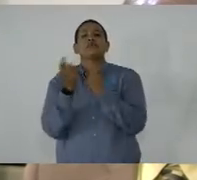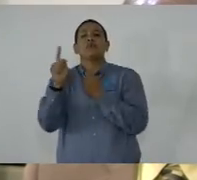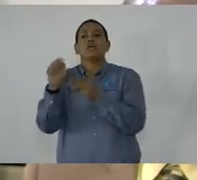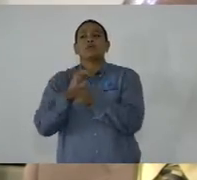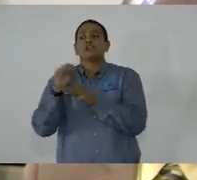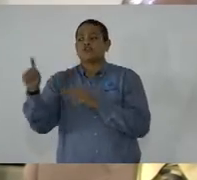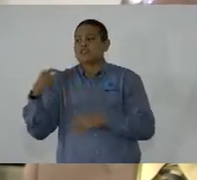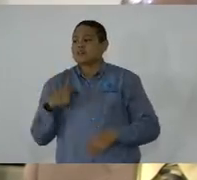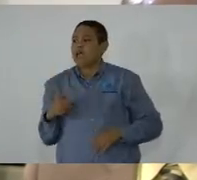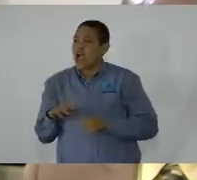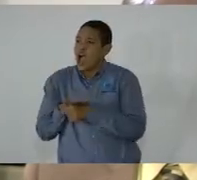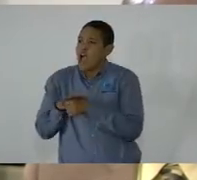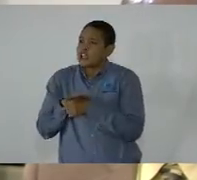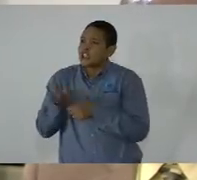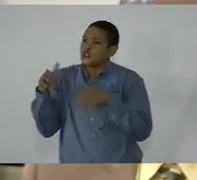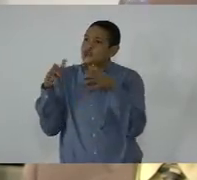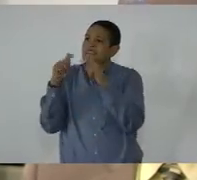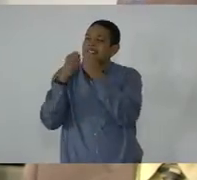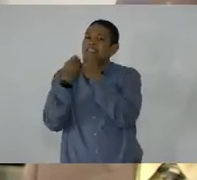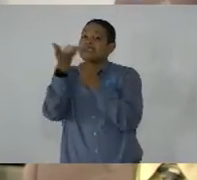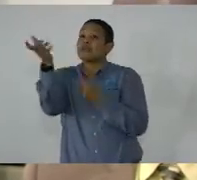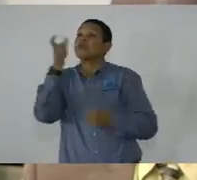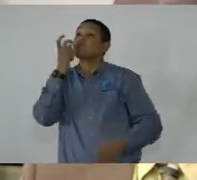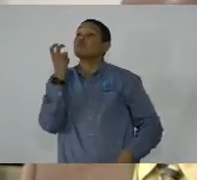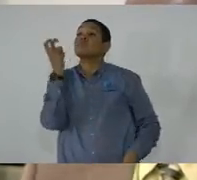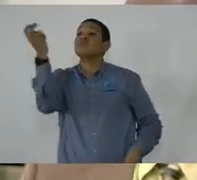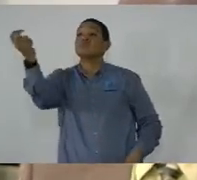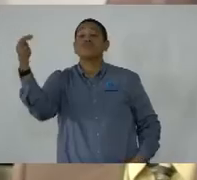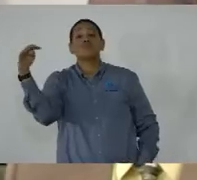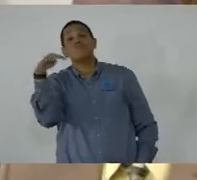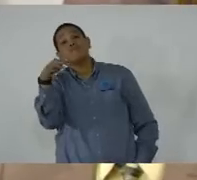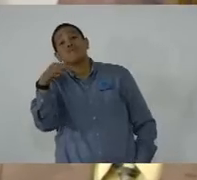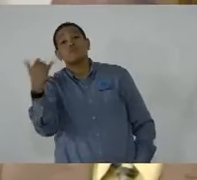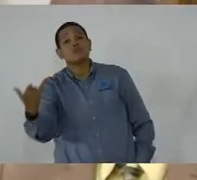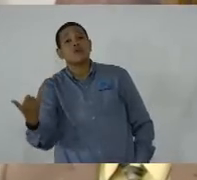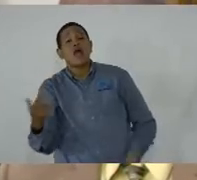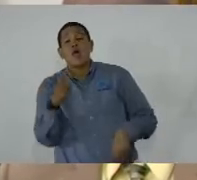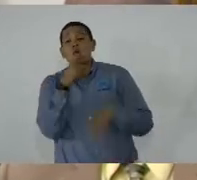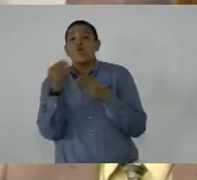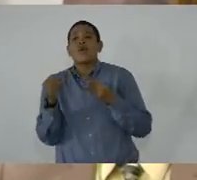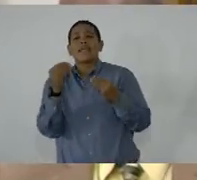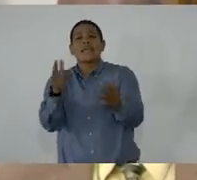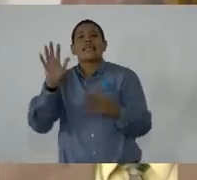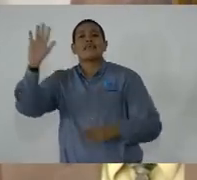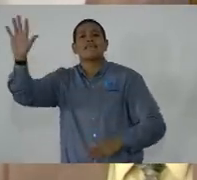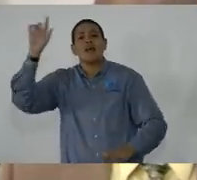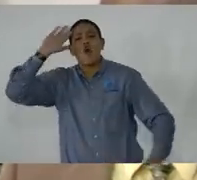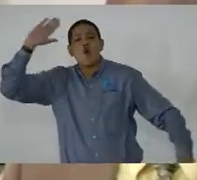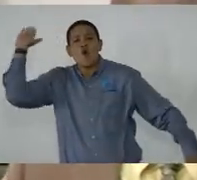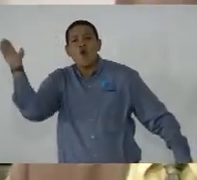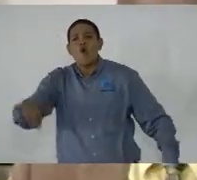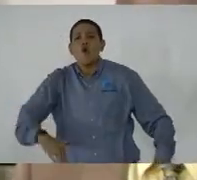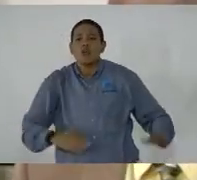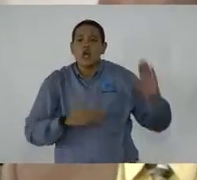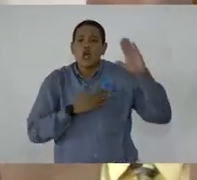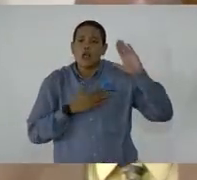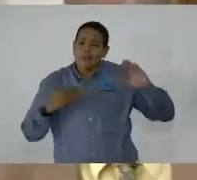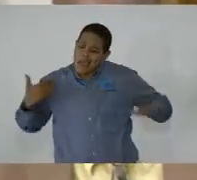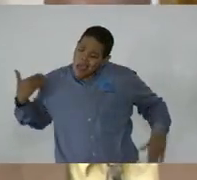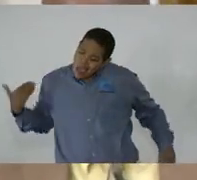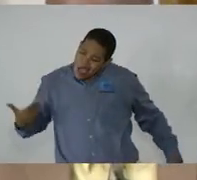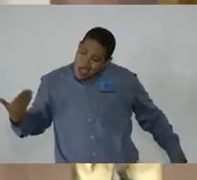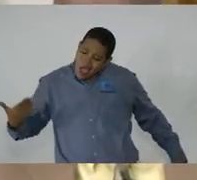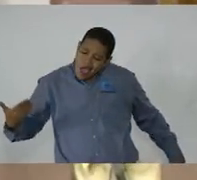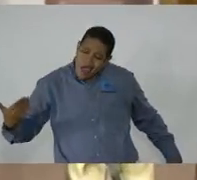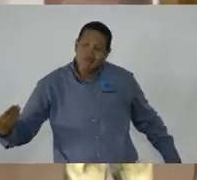my constituency team who are here and who give their all every day, with